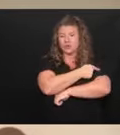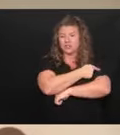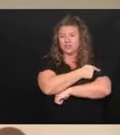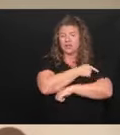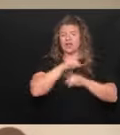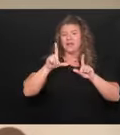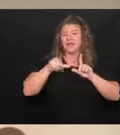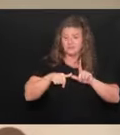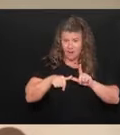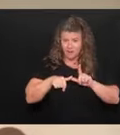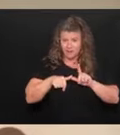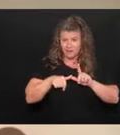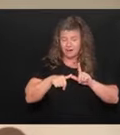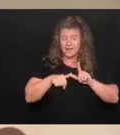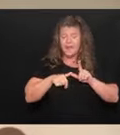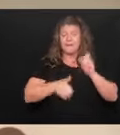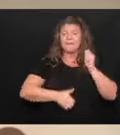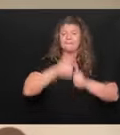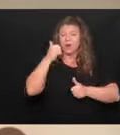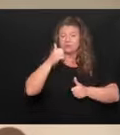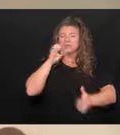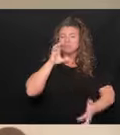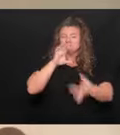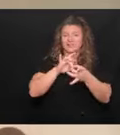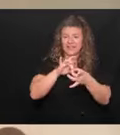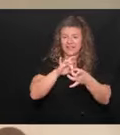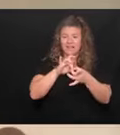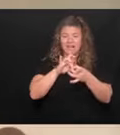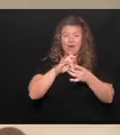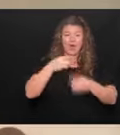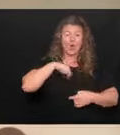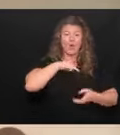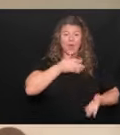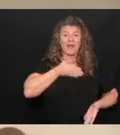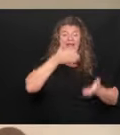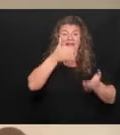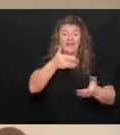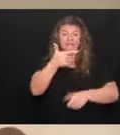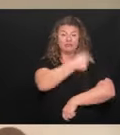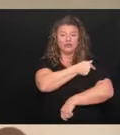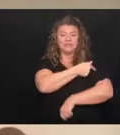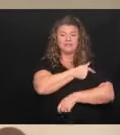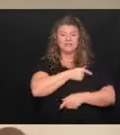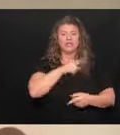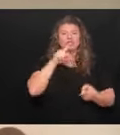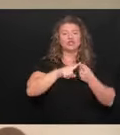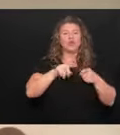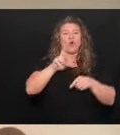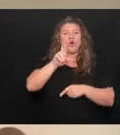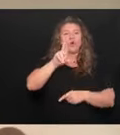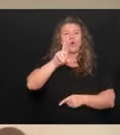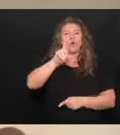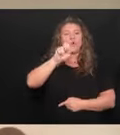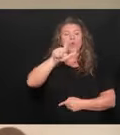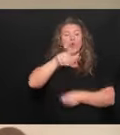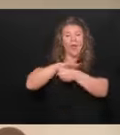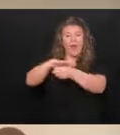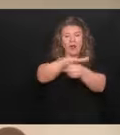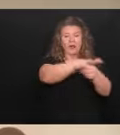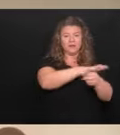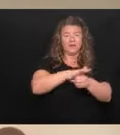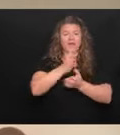spoilage, primarily related to the fact that as we deliver doses out into our rural areas, there are